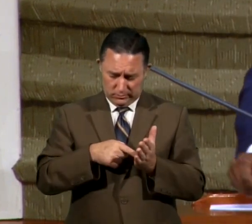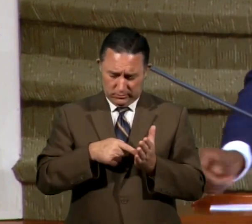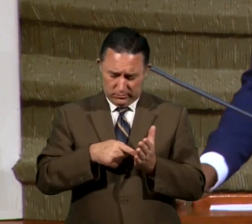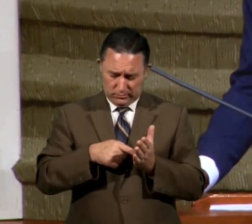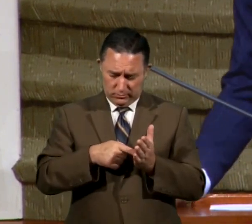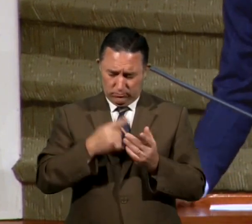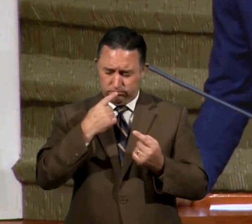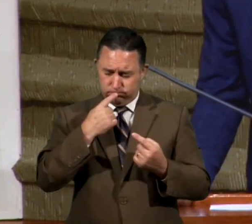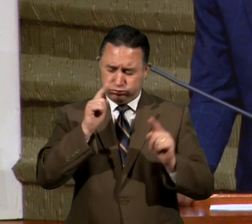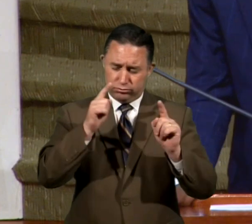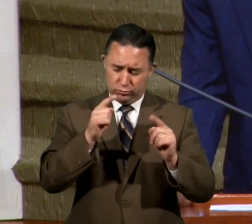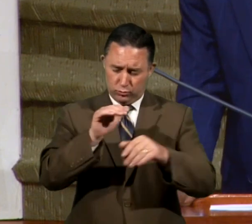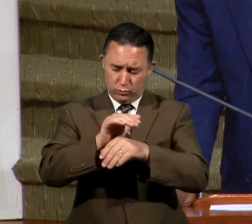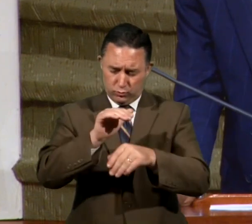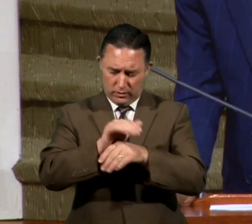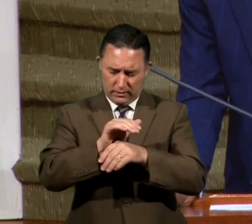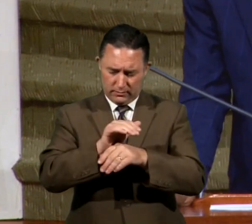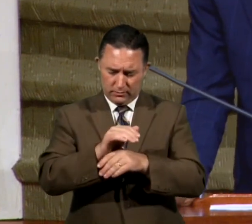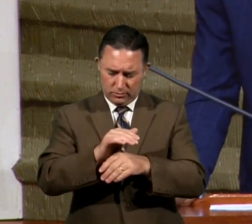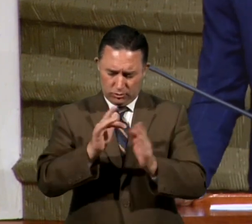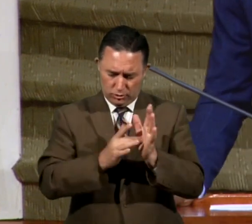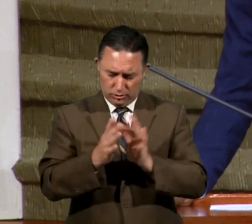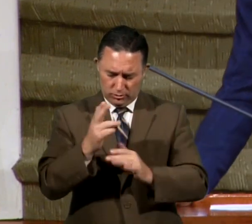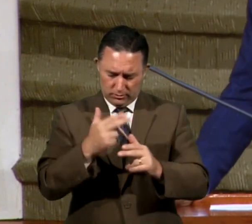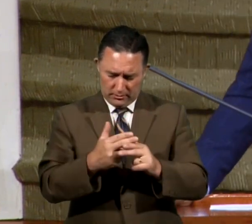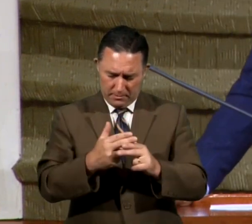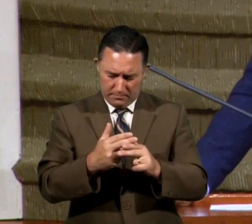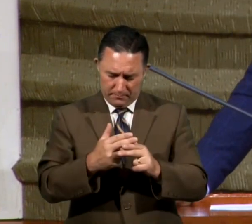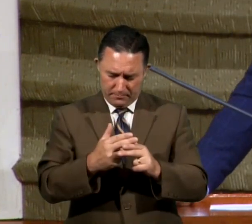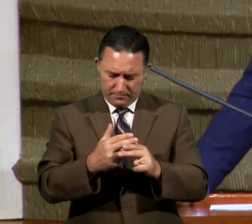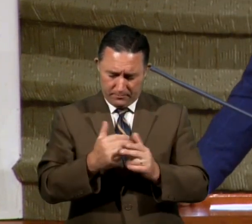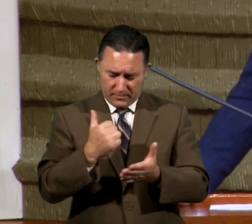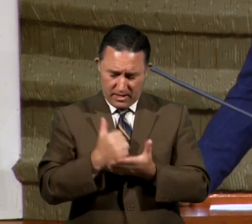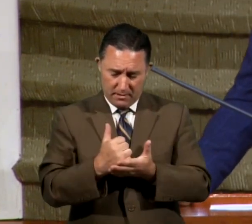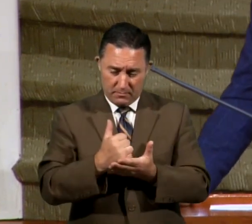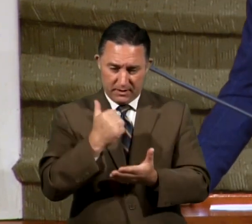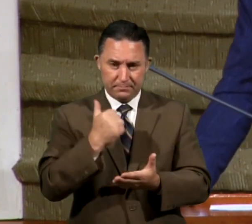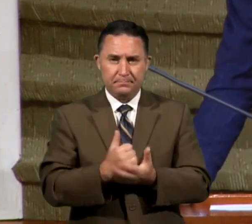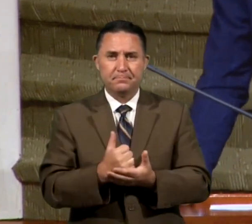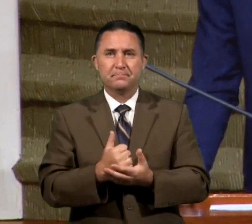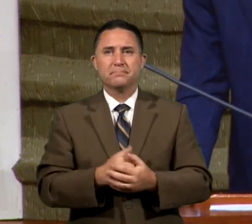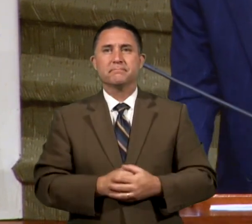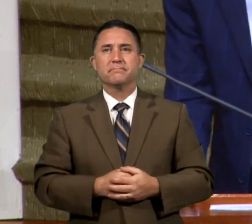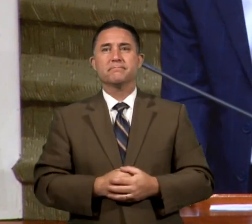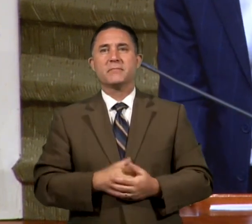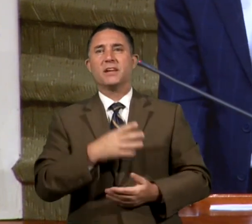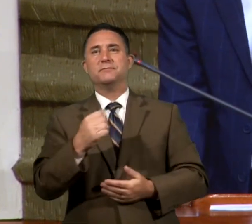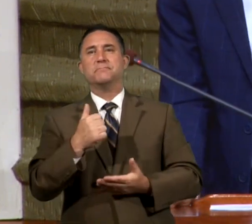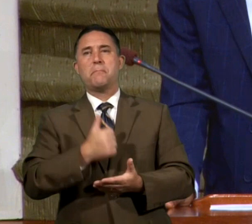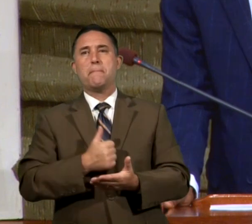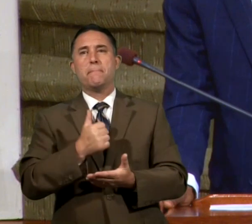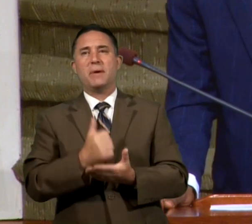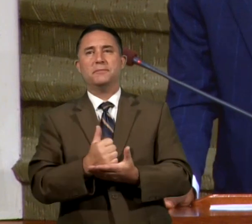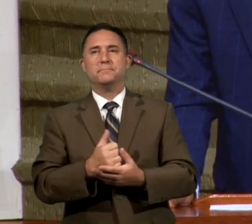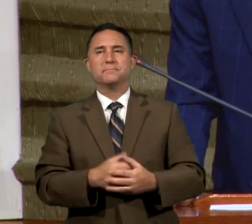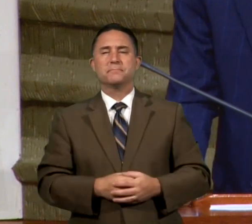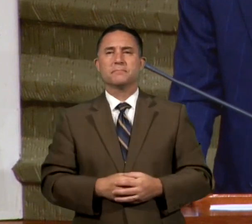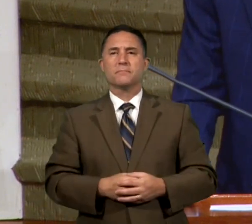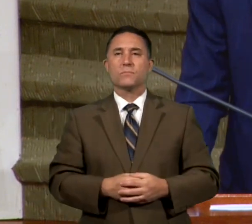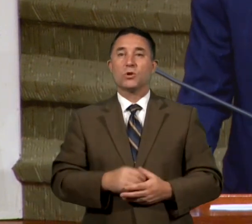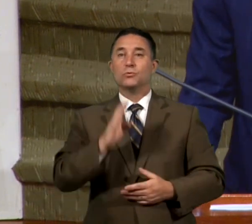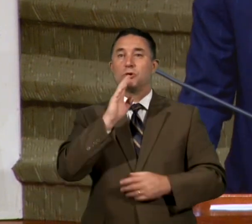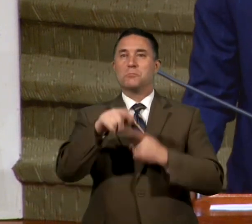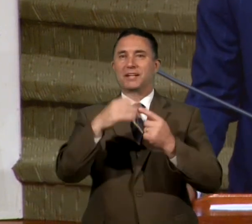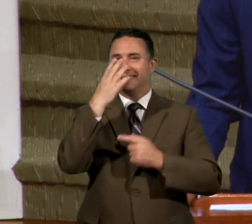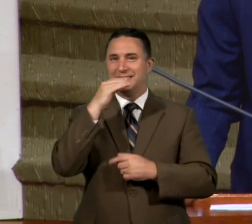that you would accomplish it here tonight. In Jesus' name, amen and amen. We're going to talk